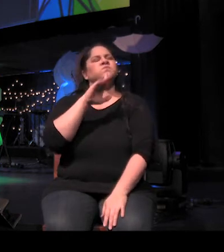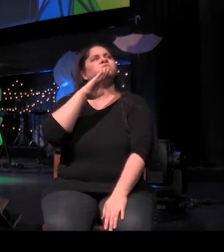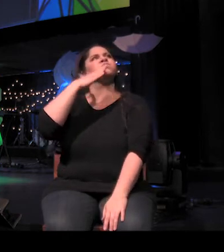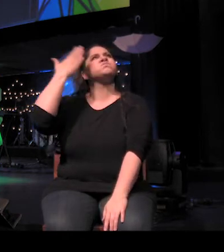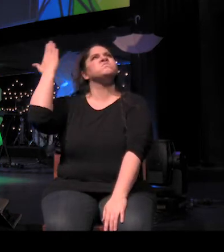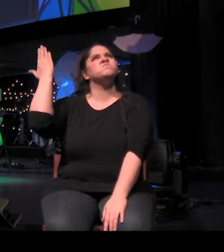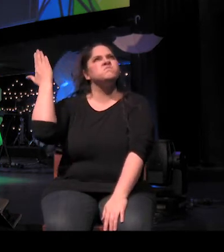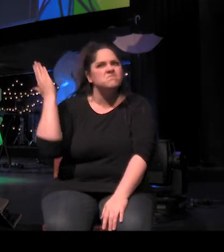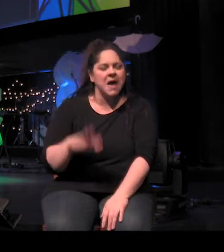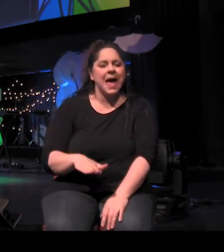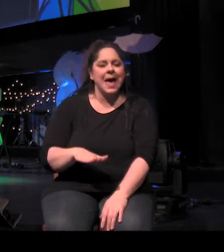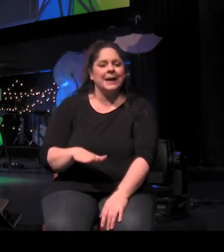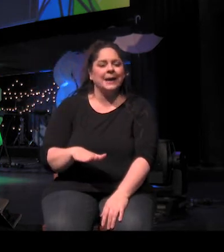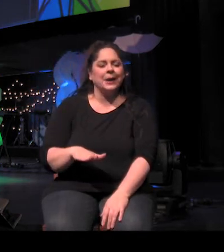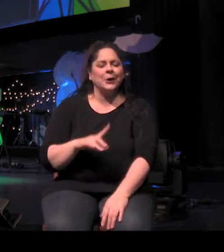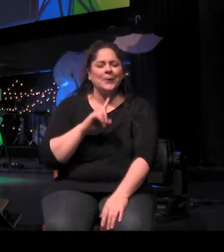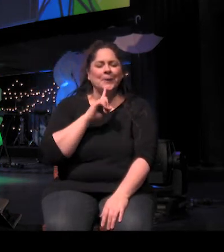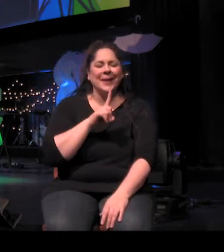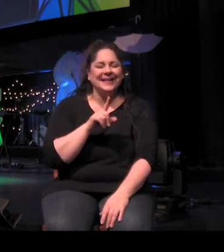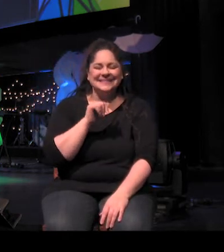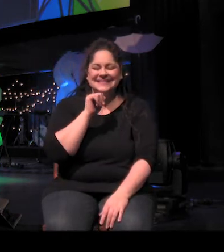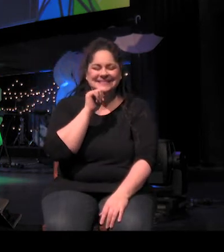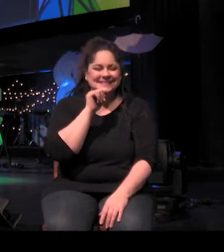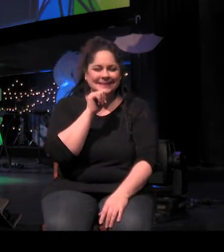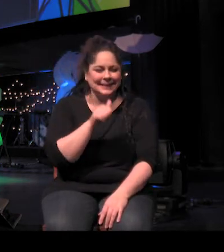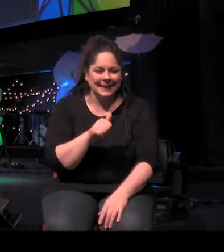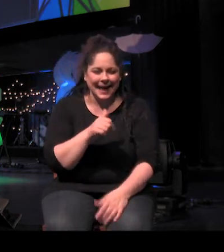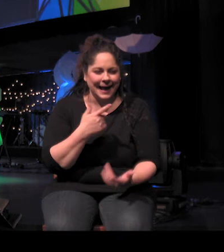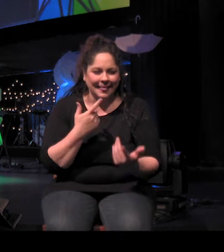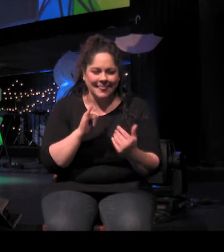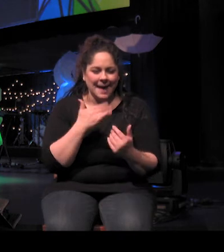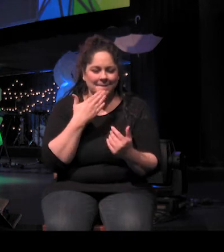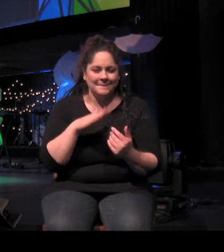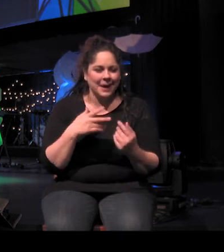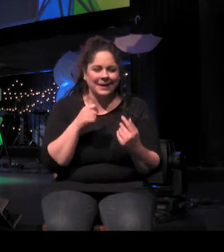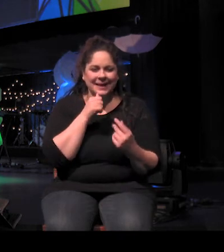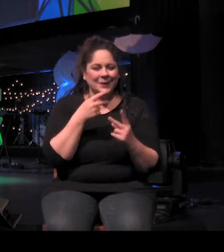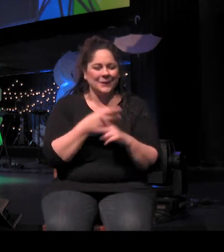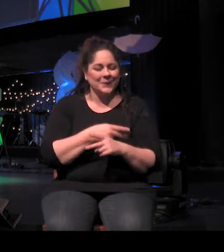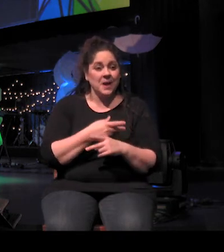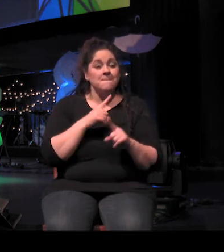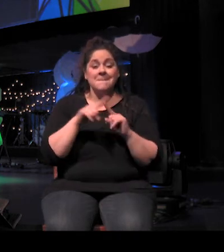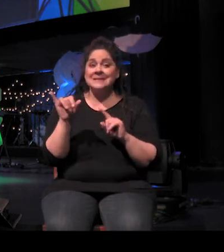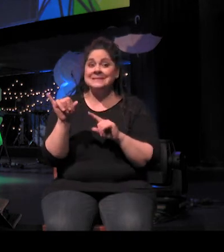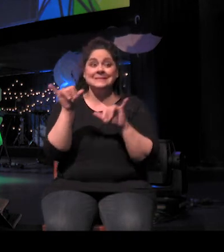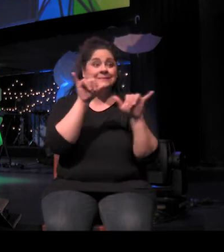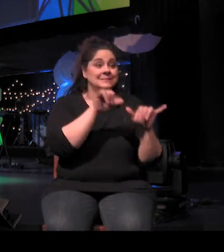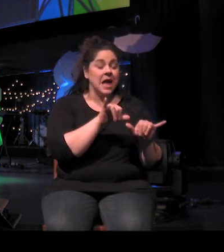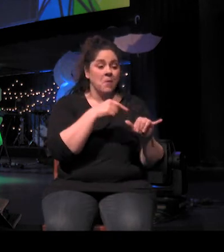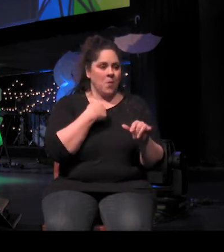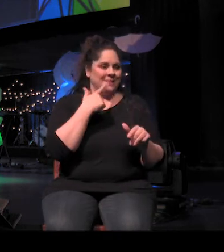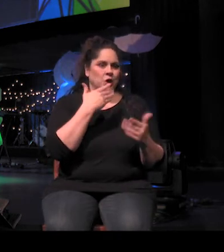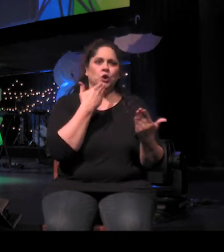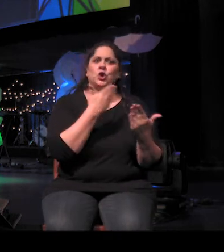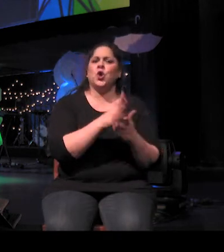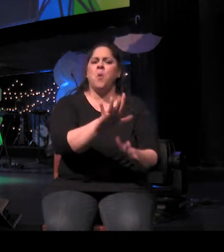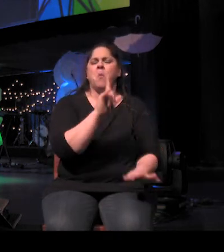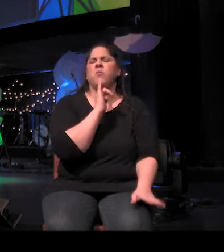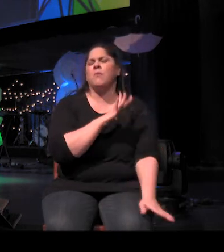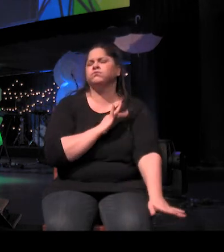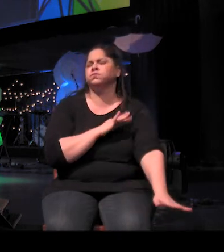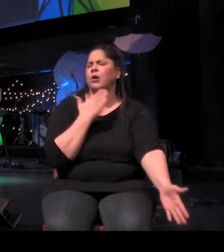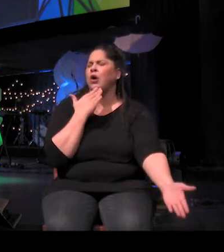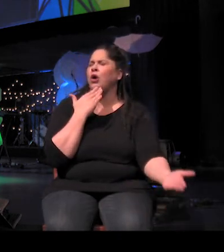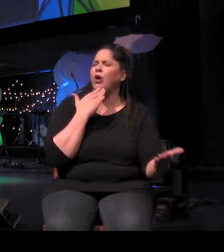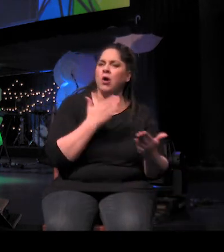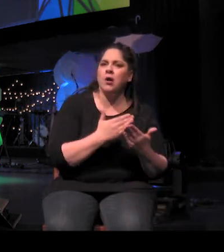way worse than it actually is, or it's going to impact us way more than we think it is. We do it on the positive side too. We think good things in life are going to be way better than